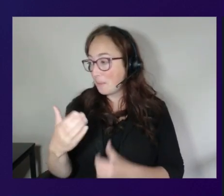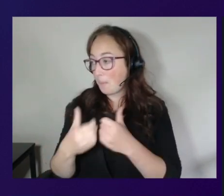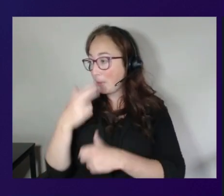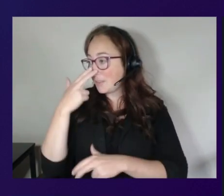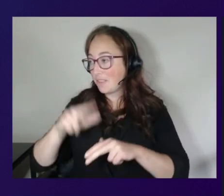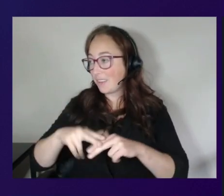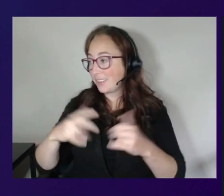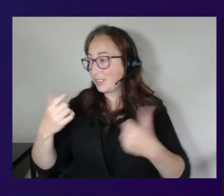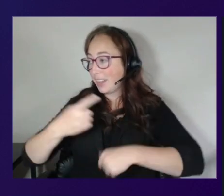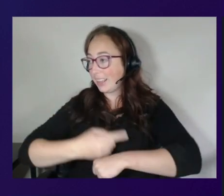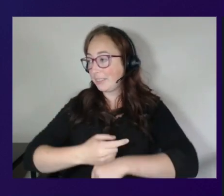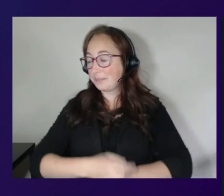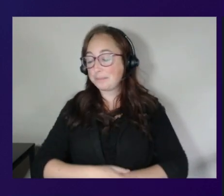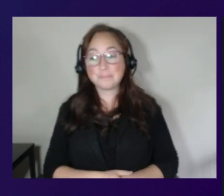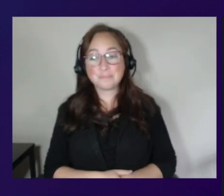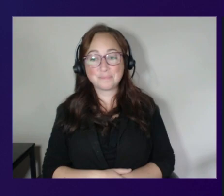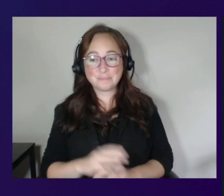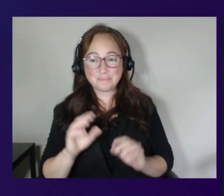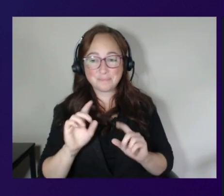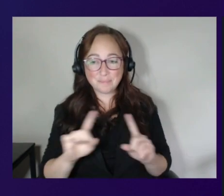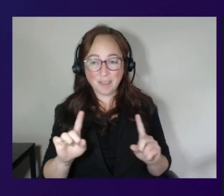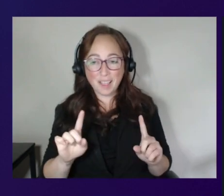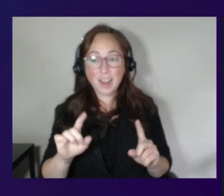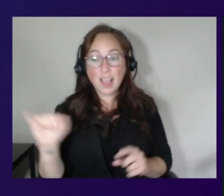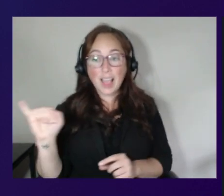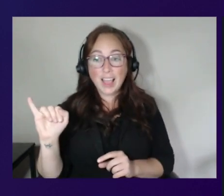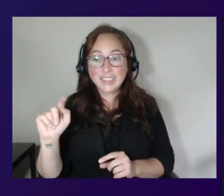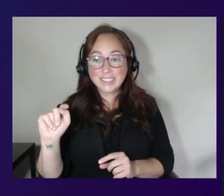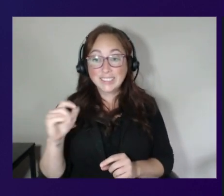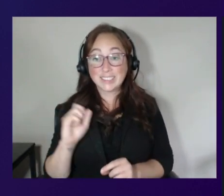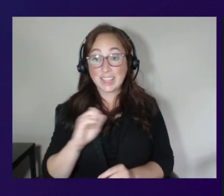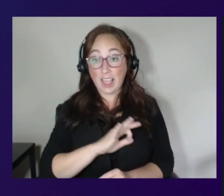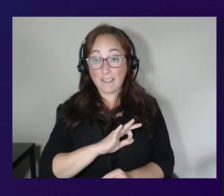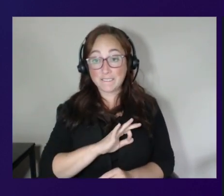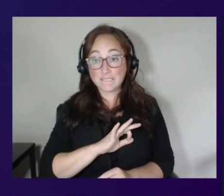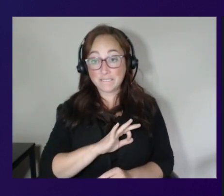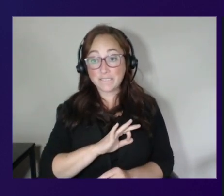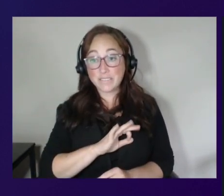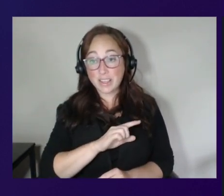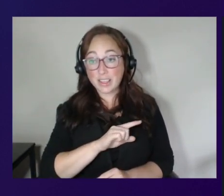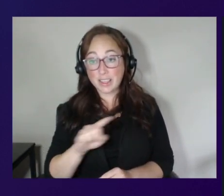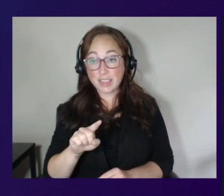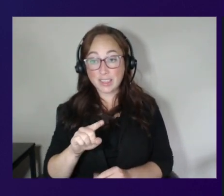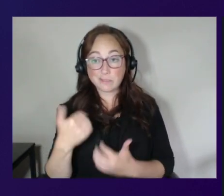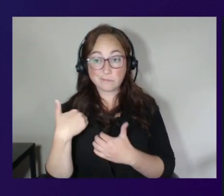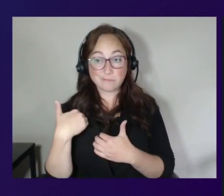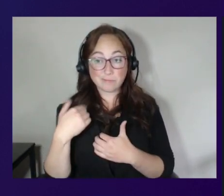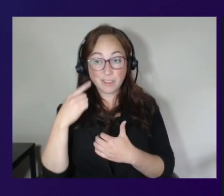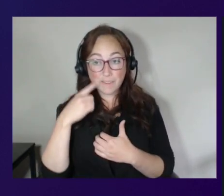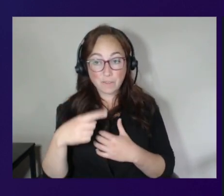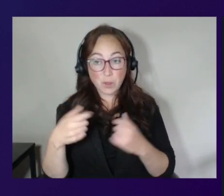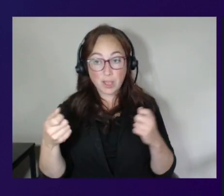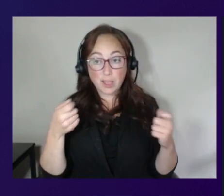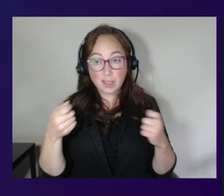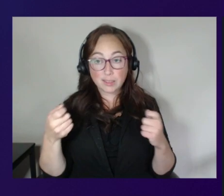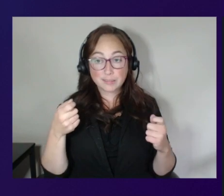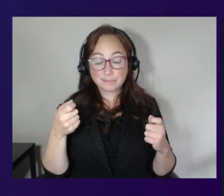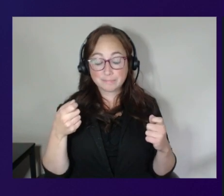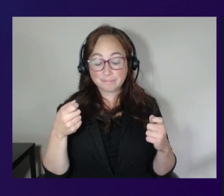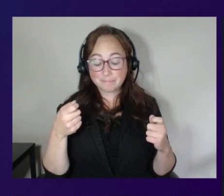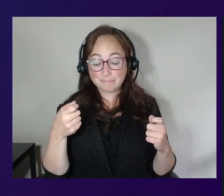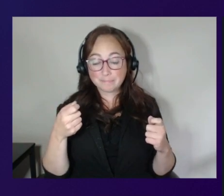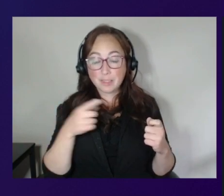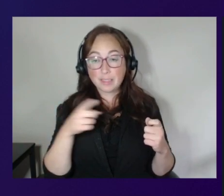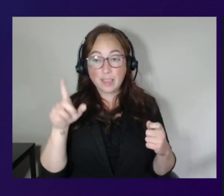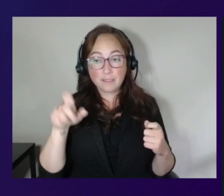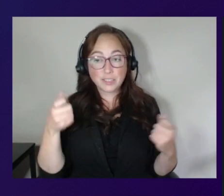Yes. But so those IT staff, right, they have to deal with they're going to have to